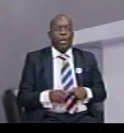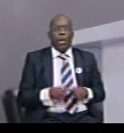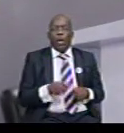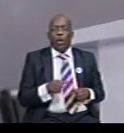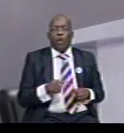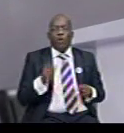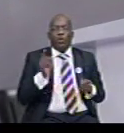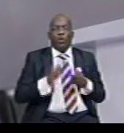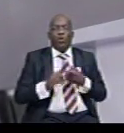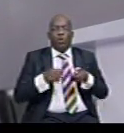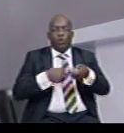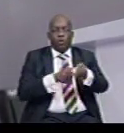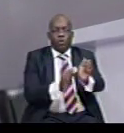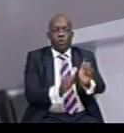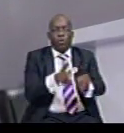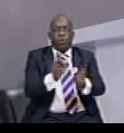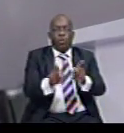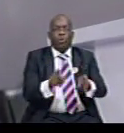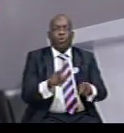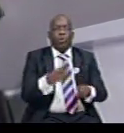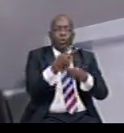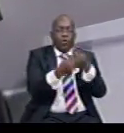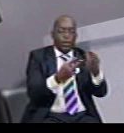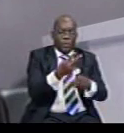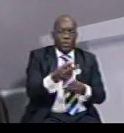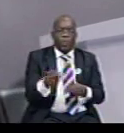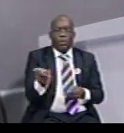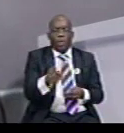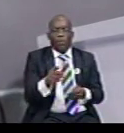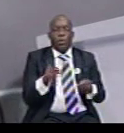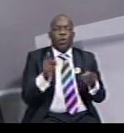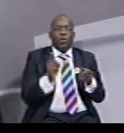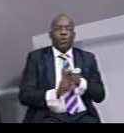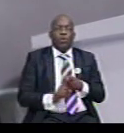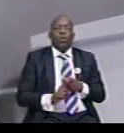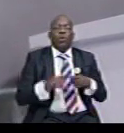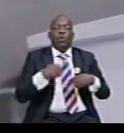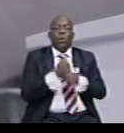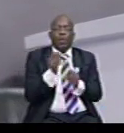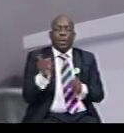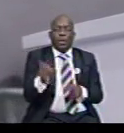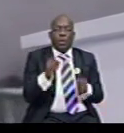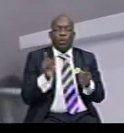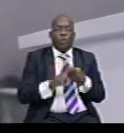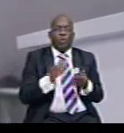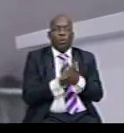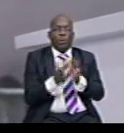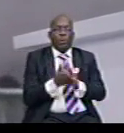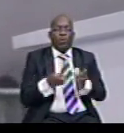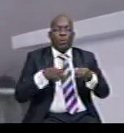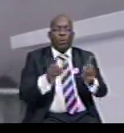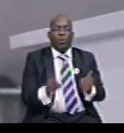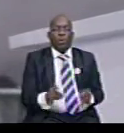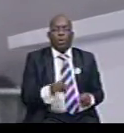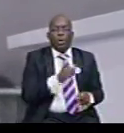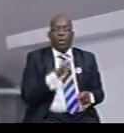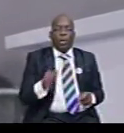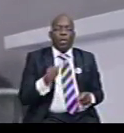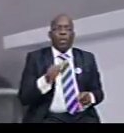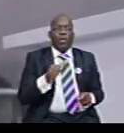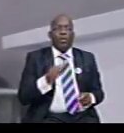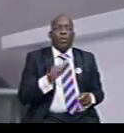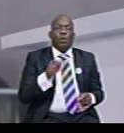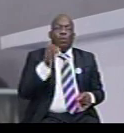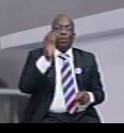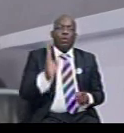follow-up, discipleship, the ministers, not here, there, called me. I was in